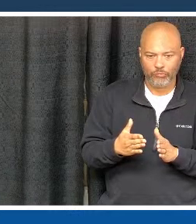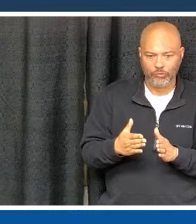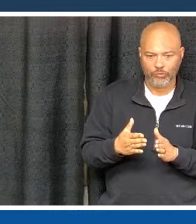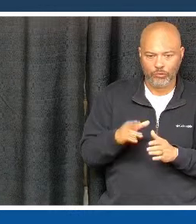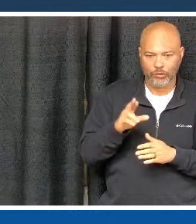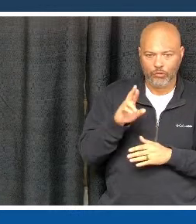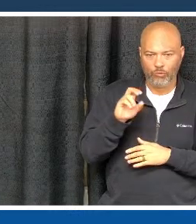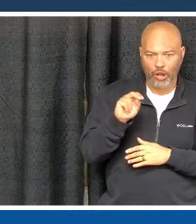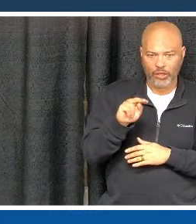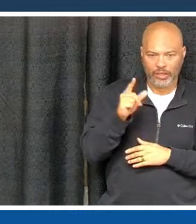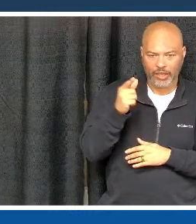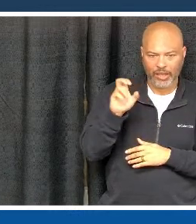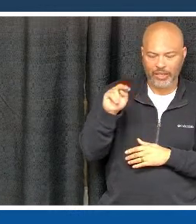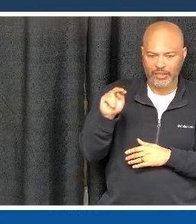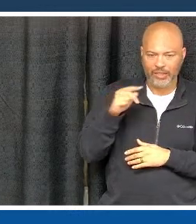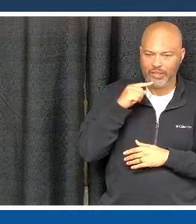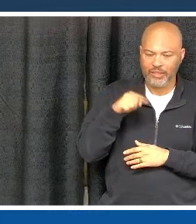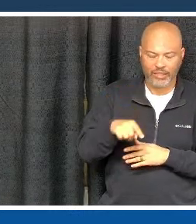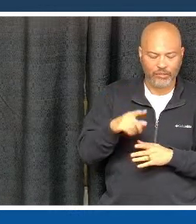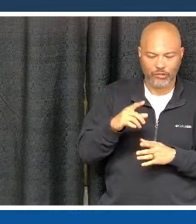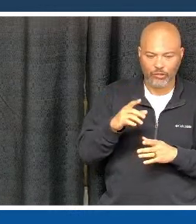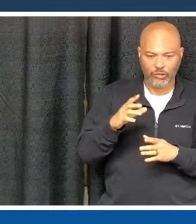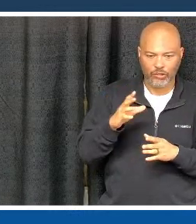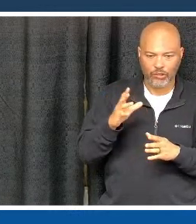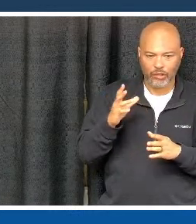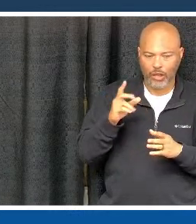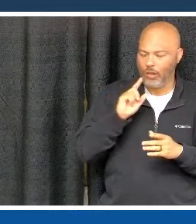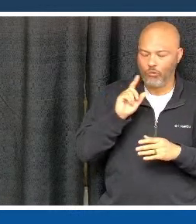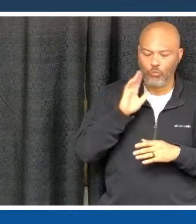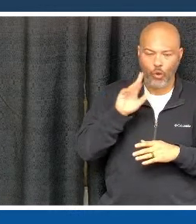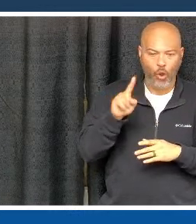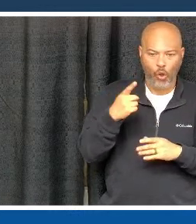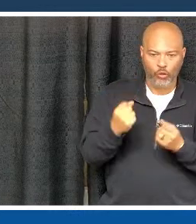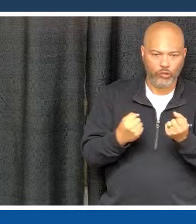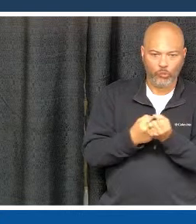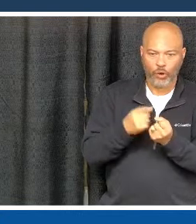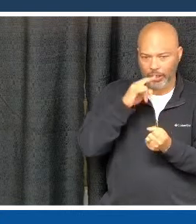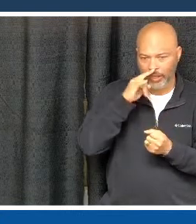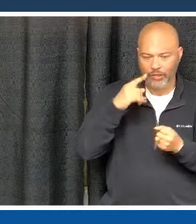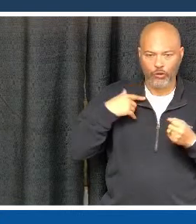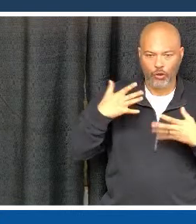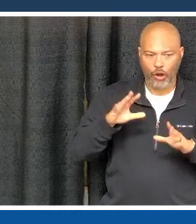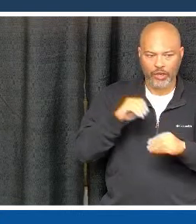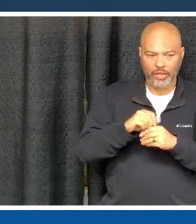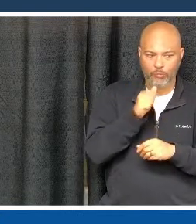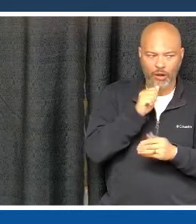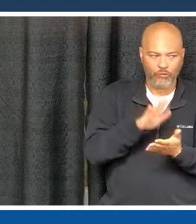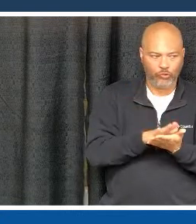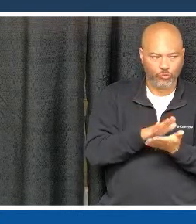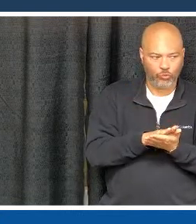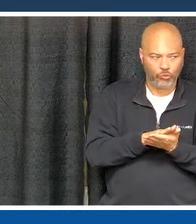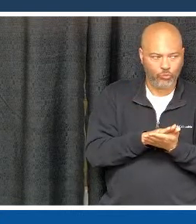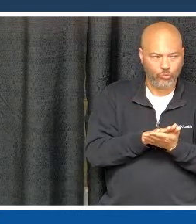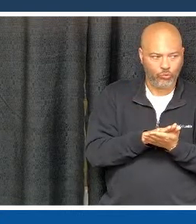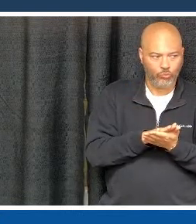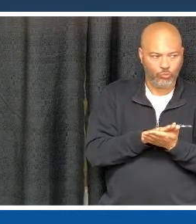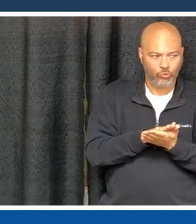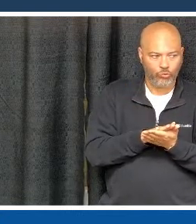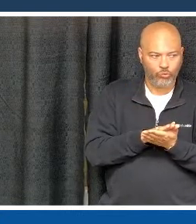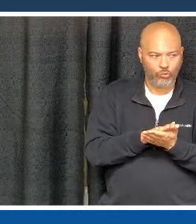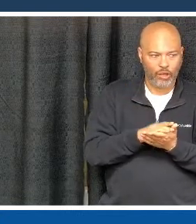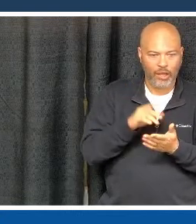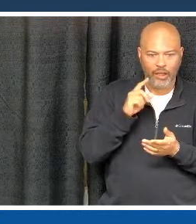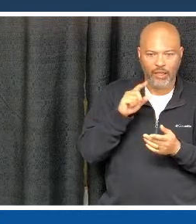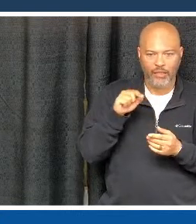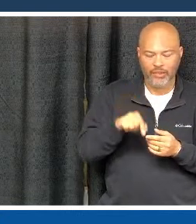Ronnie Glenn, that this is a scam and it will only support kids that are already in private school. This